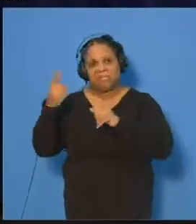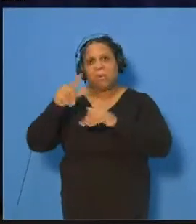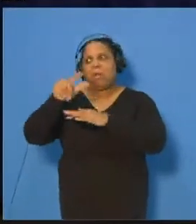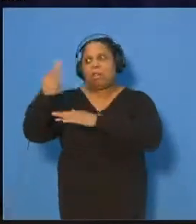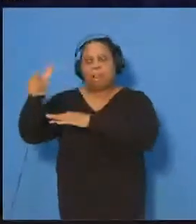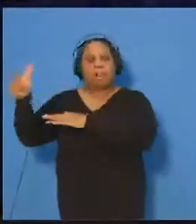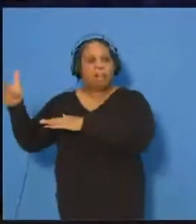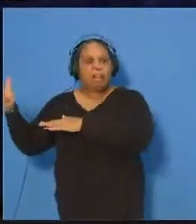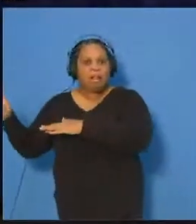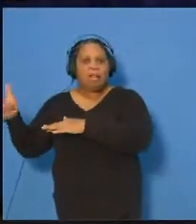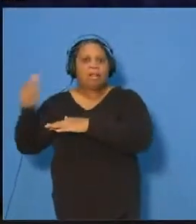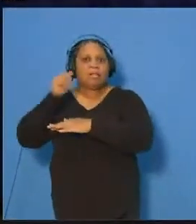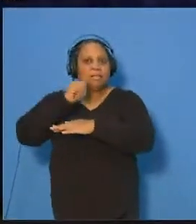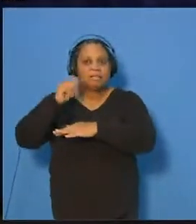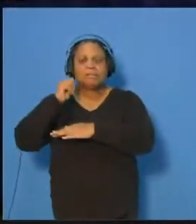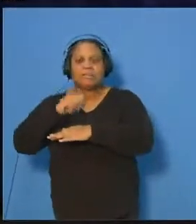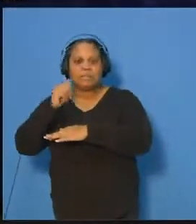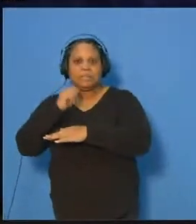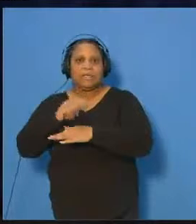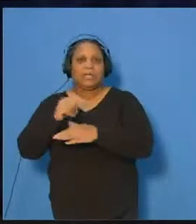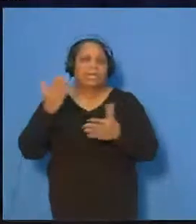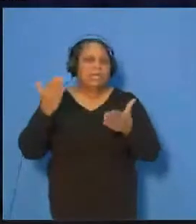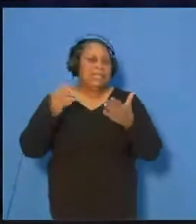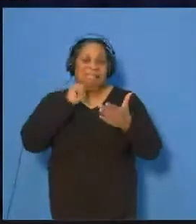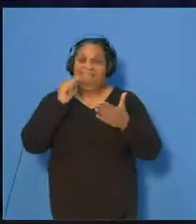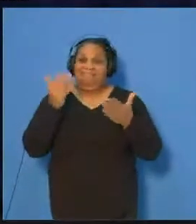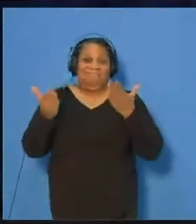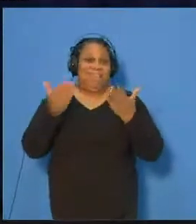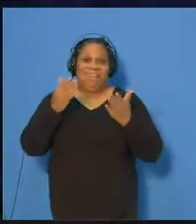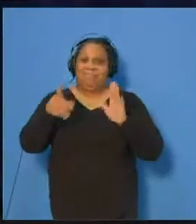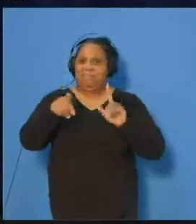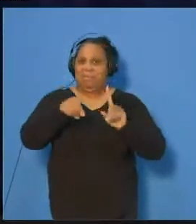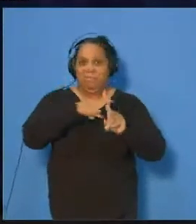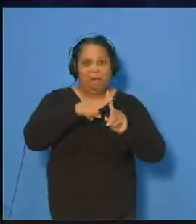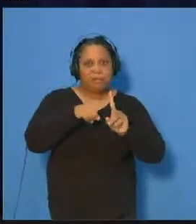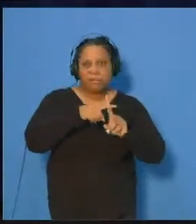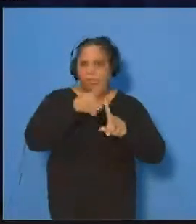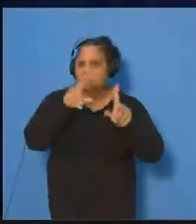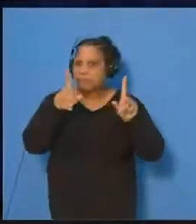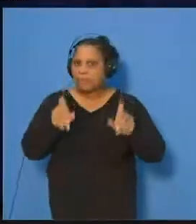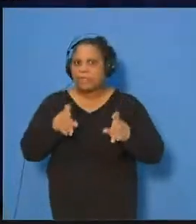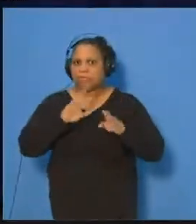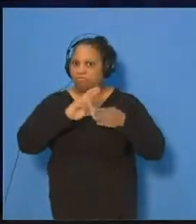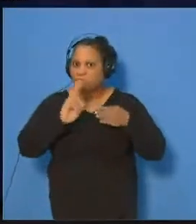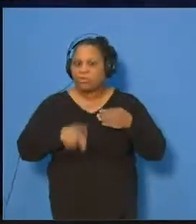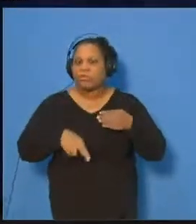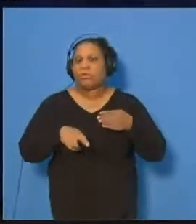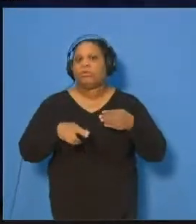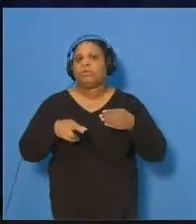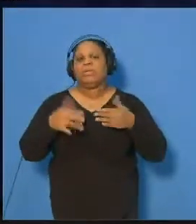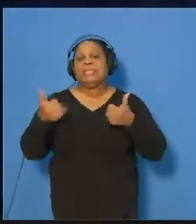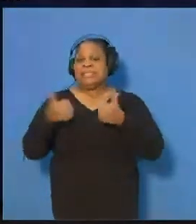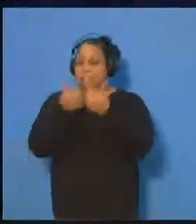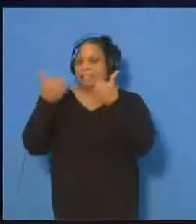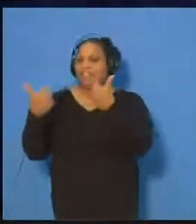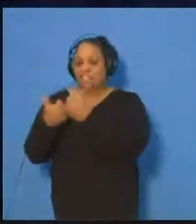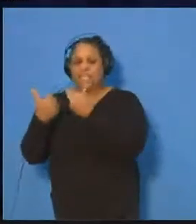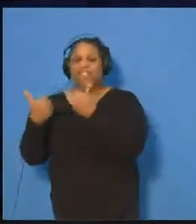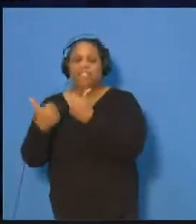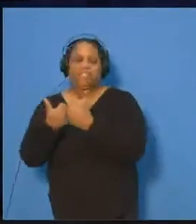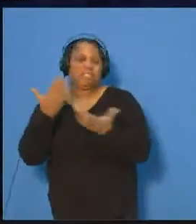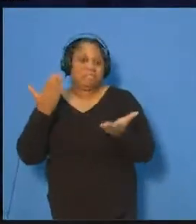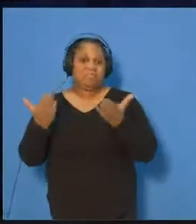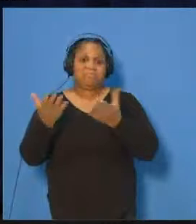day, give the incubation period, you might not get a positive test. And there are challenges that when you have these type of results, they may